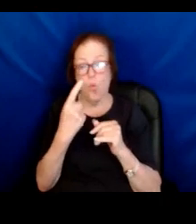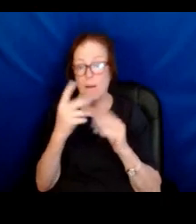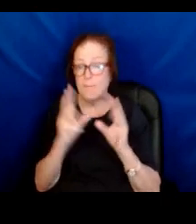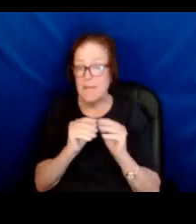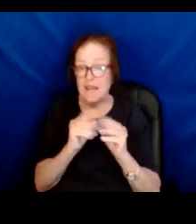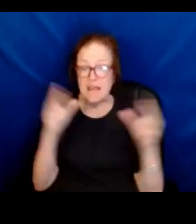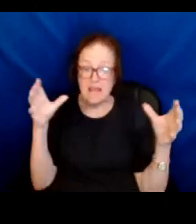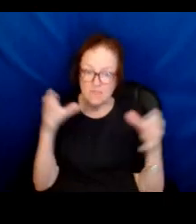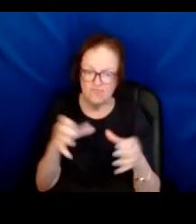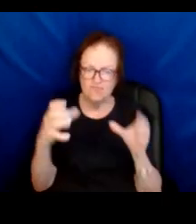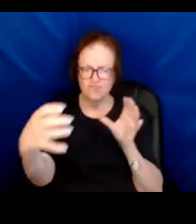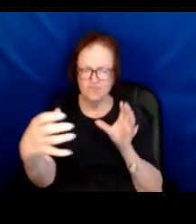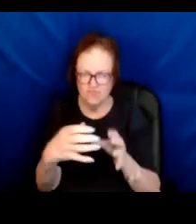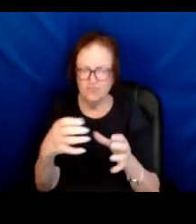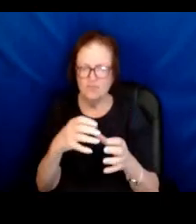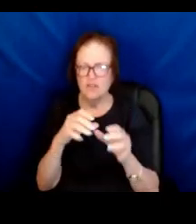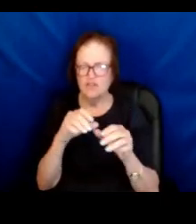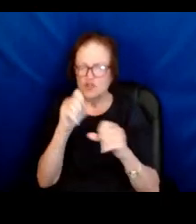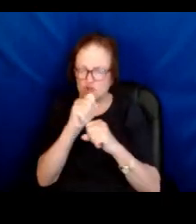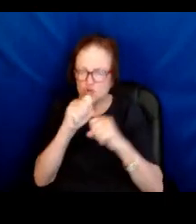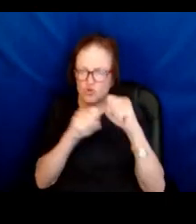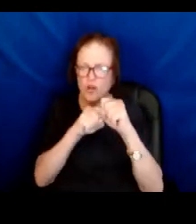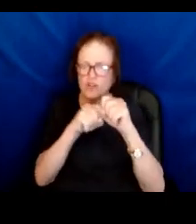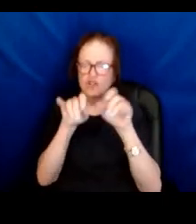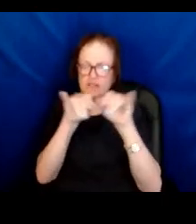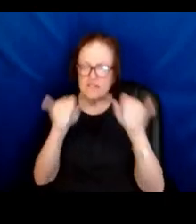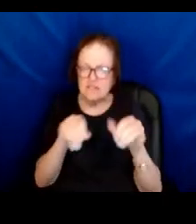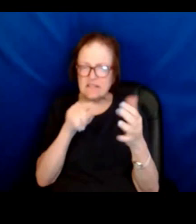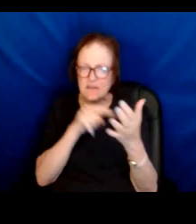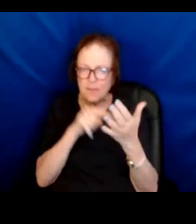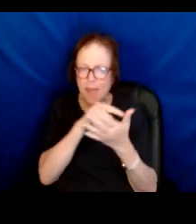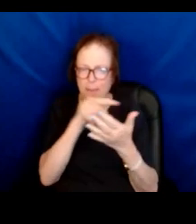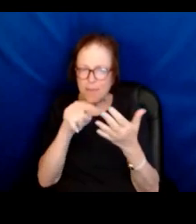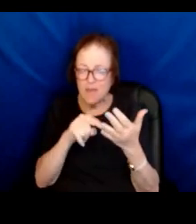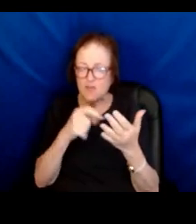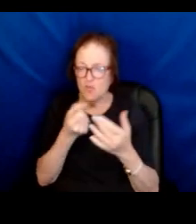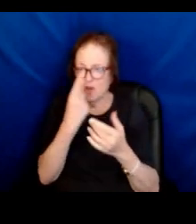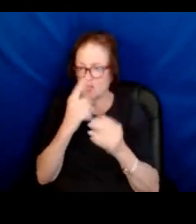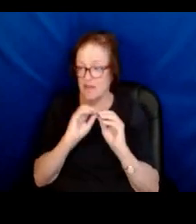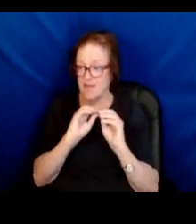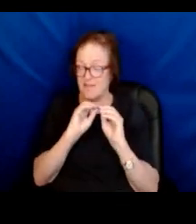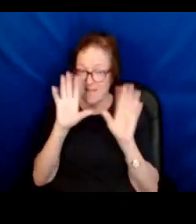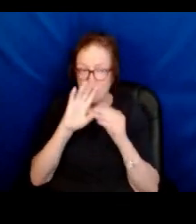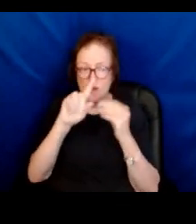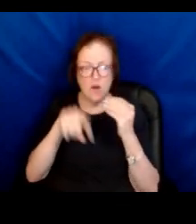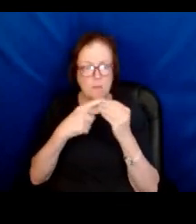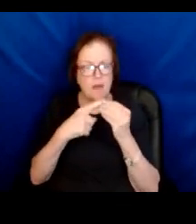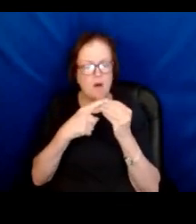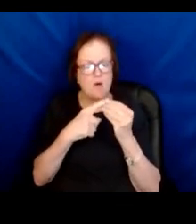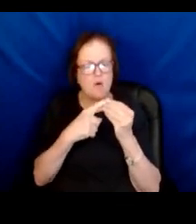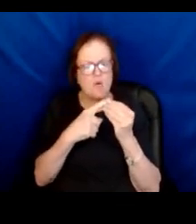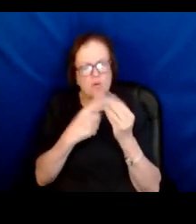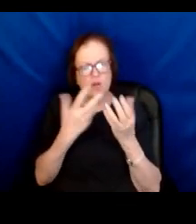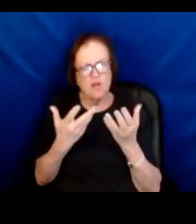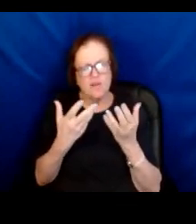very structured system mapping methods to really try to understand, help people understand how what each